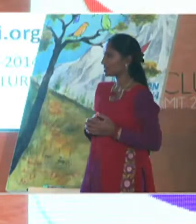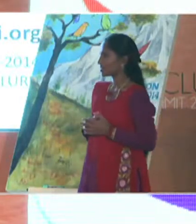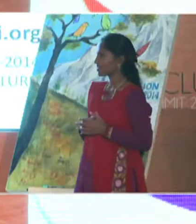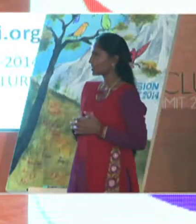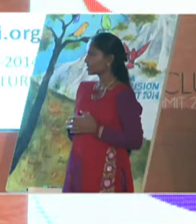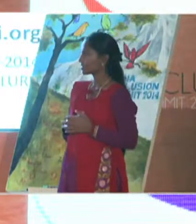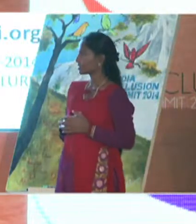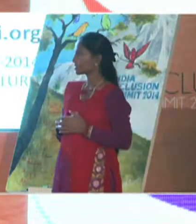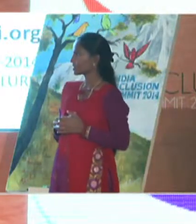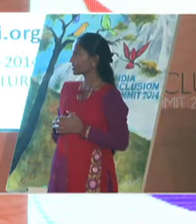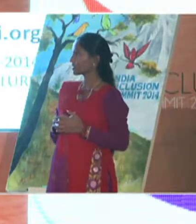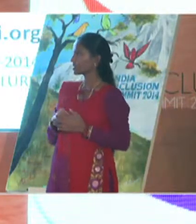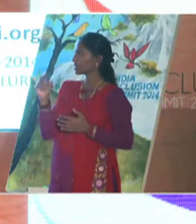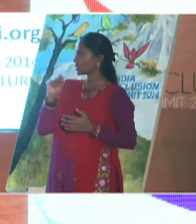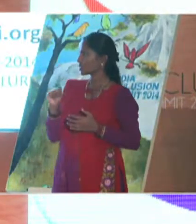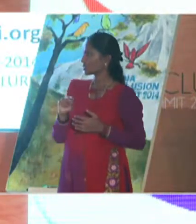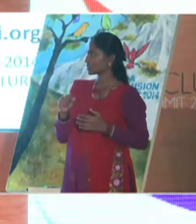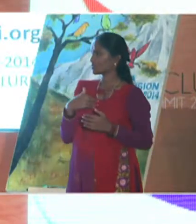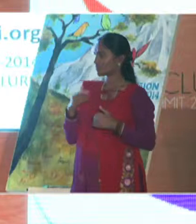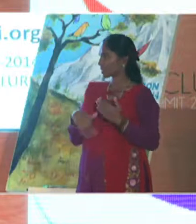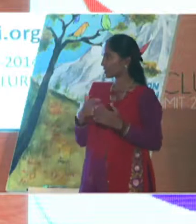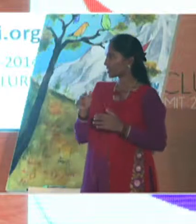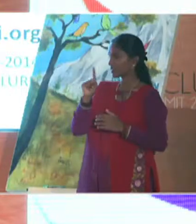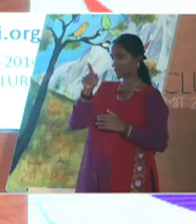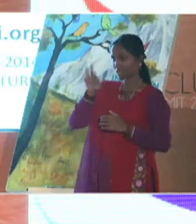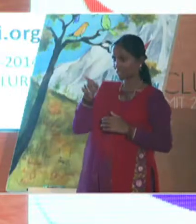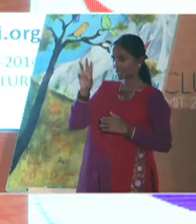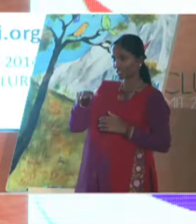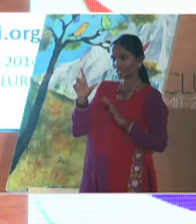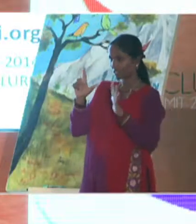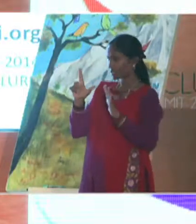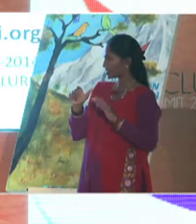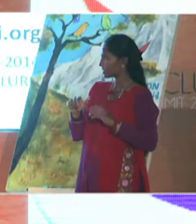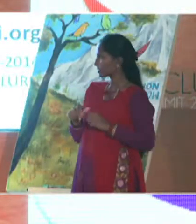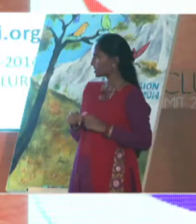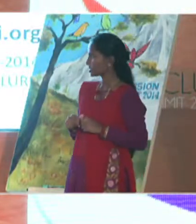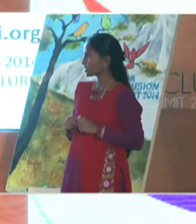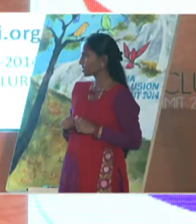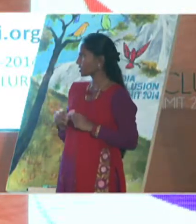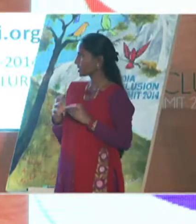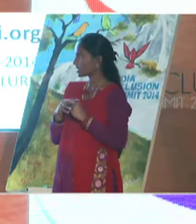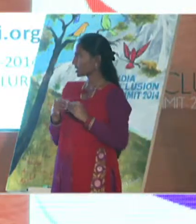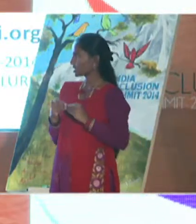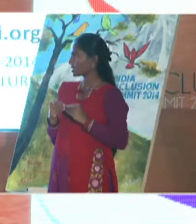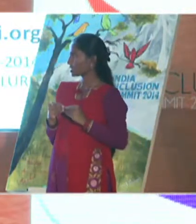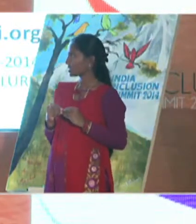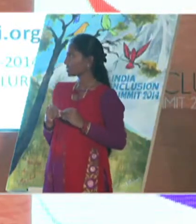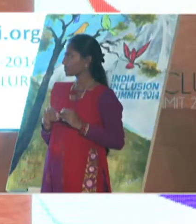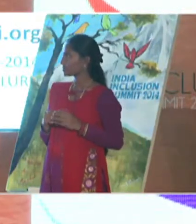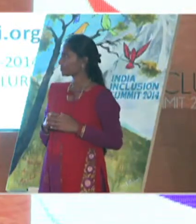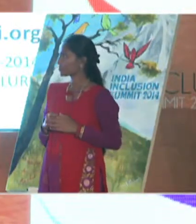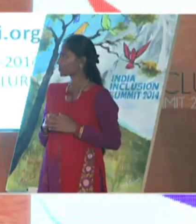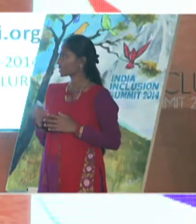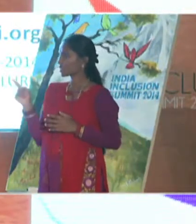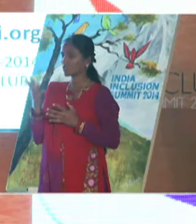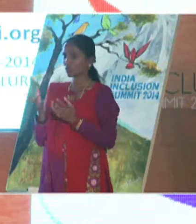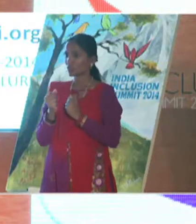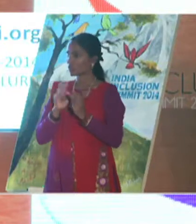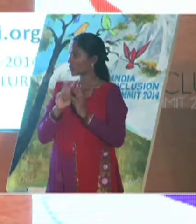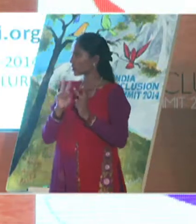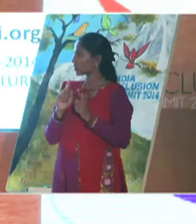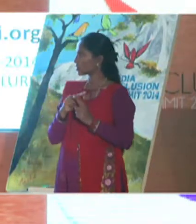And this is exactly what happened. So we met in 1997. I was very lucky. And when we met, and this is, I want to talk because